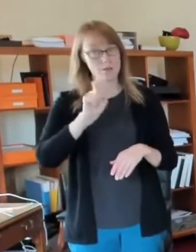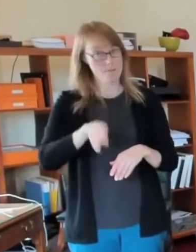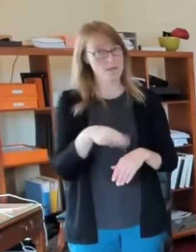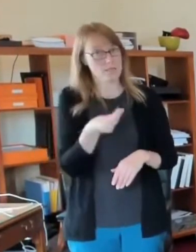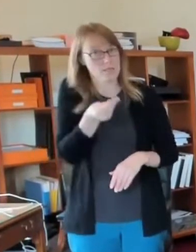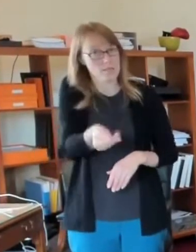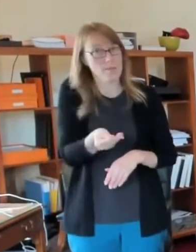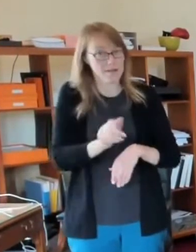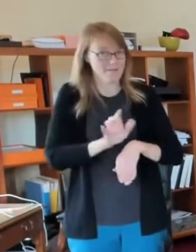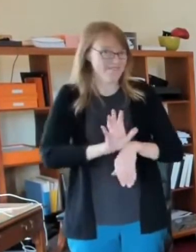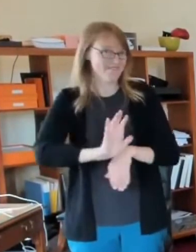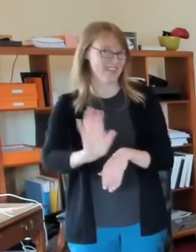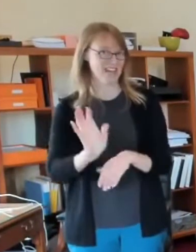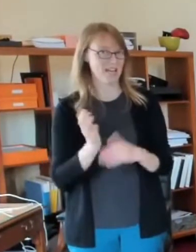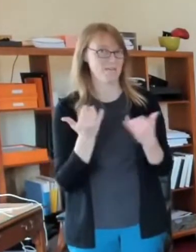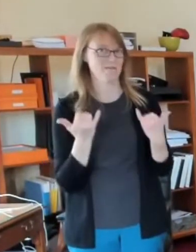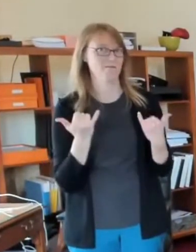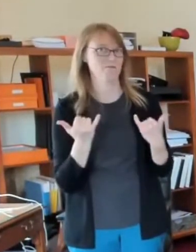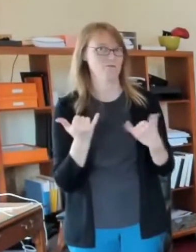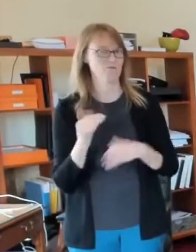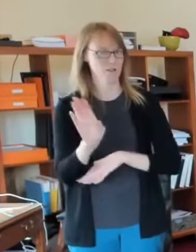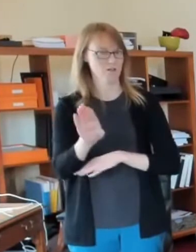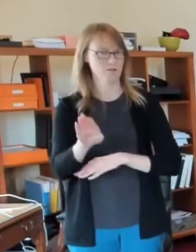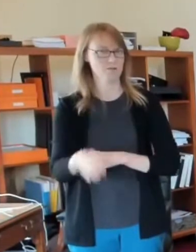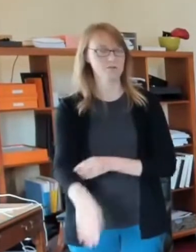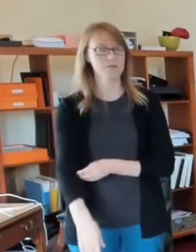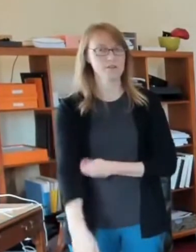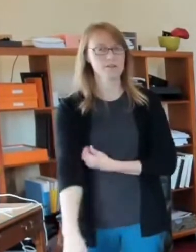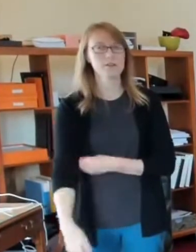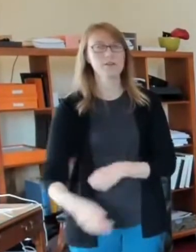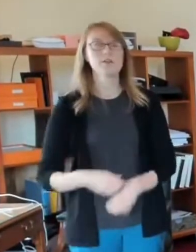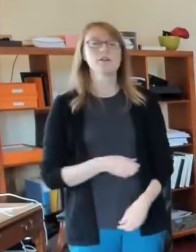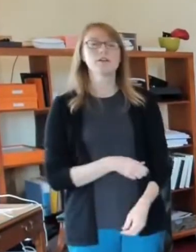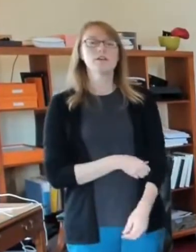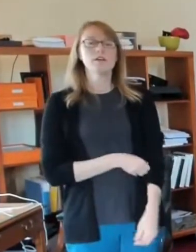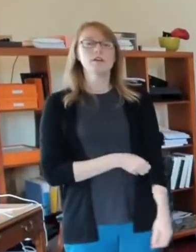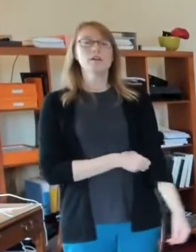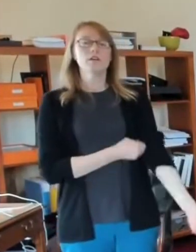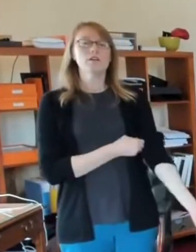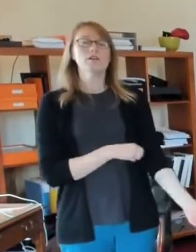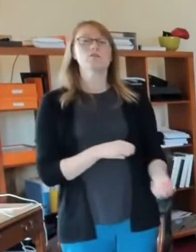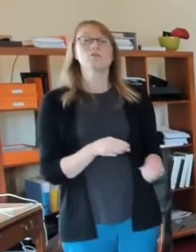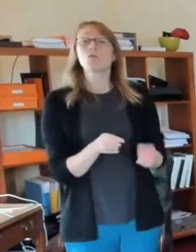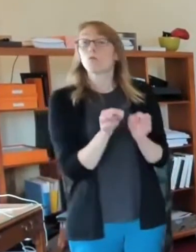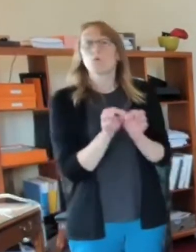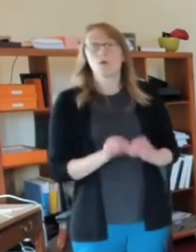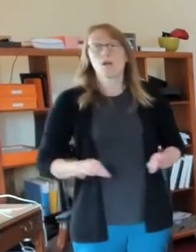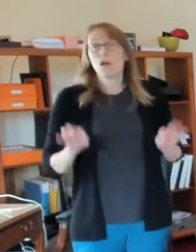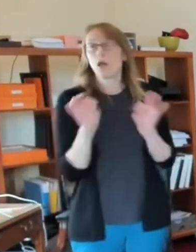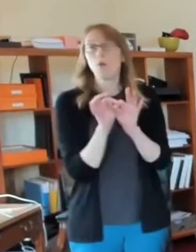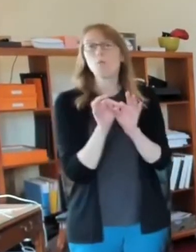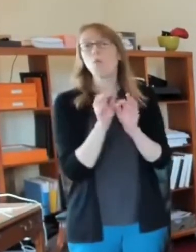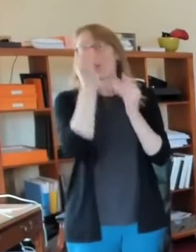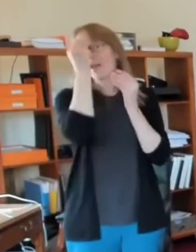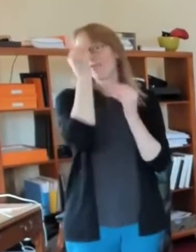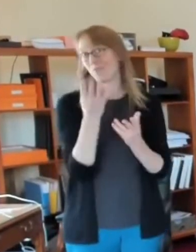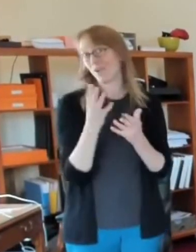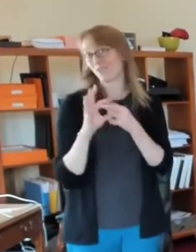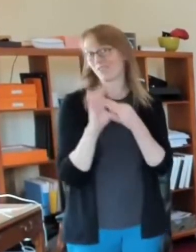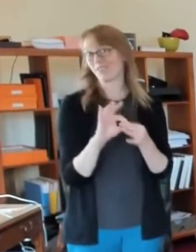o'clock. So let me tell you just a little bit of stuff that you might need to know about